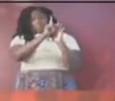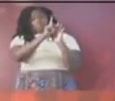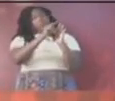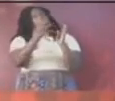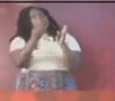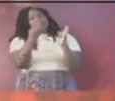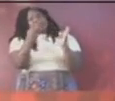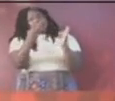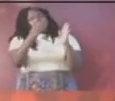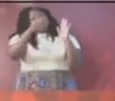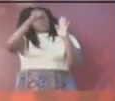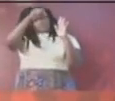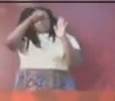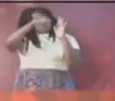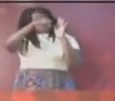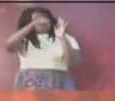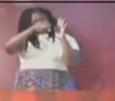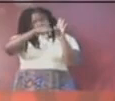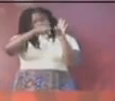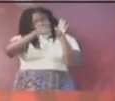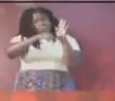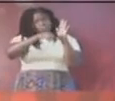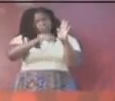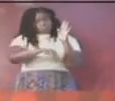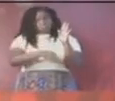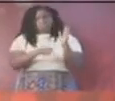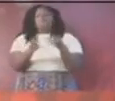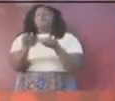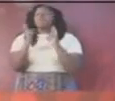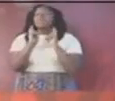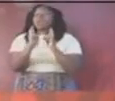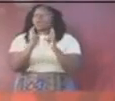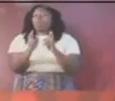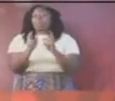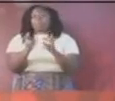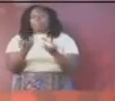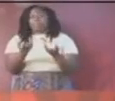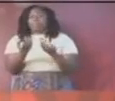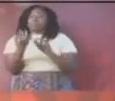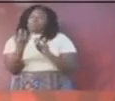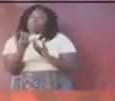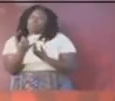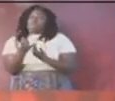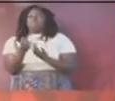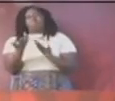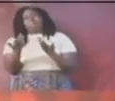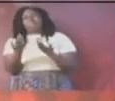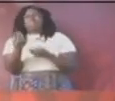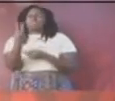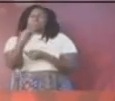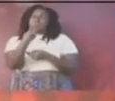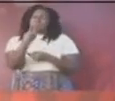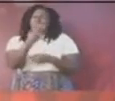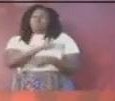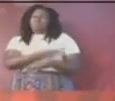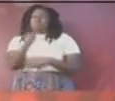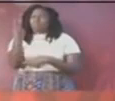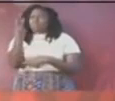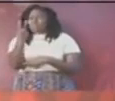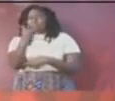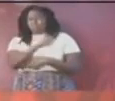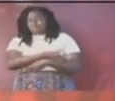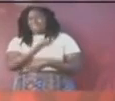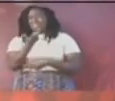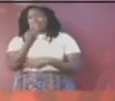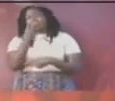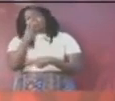effect. As the next few days roll out, we'll be in a better position to see whether we're beginning to see that or